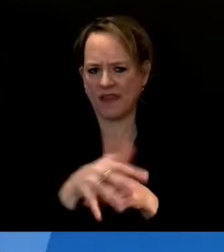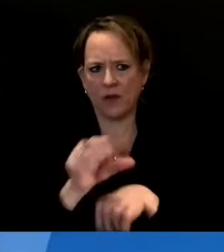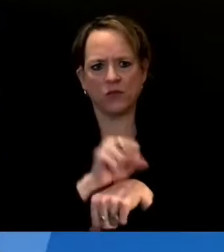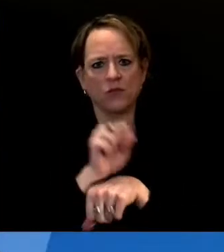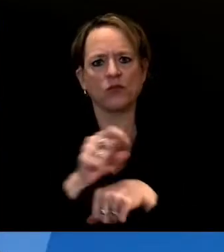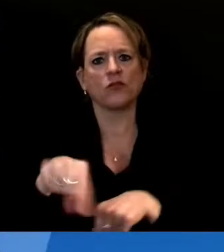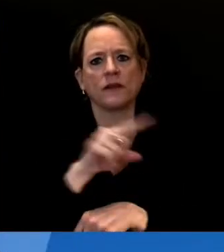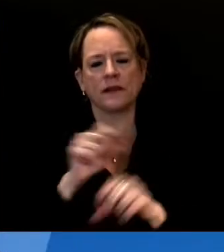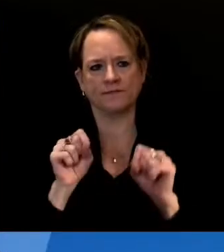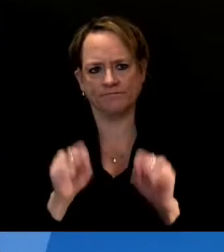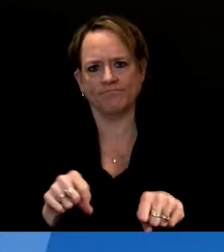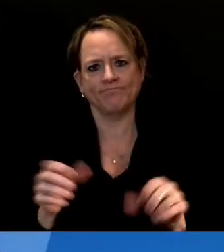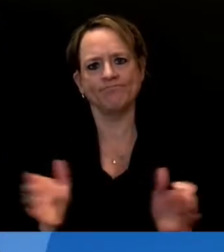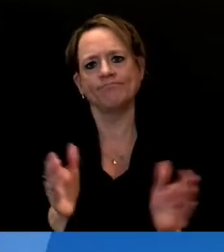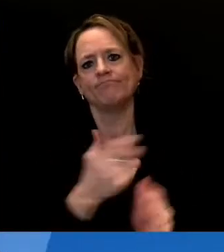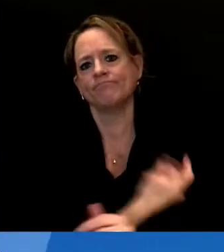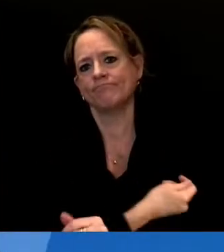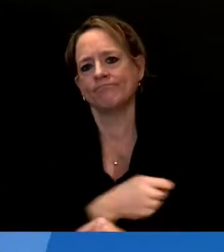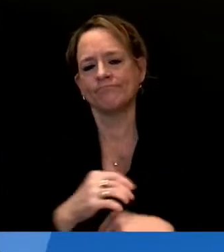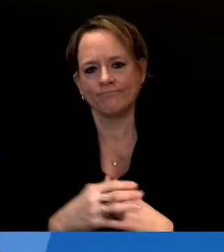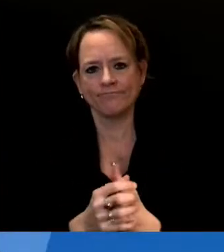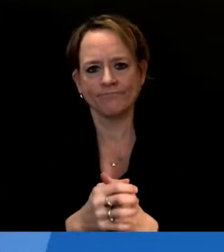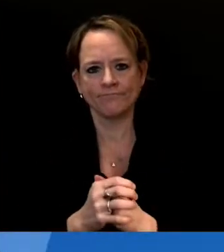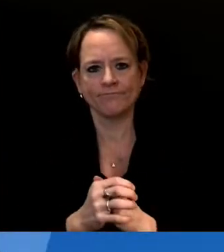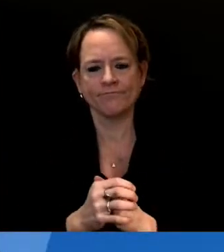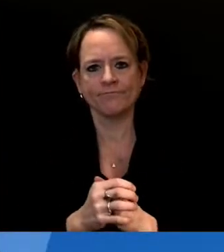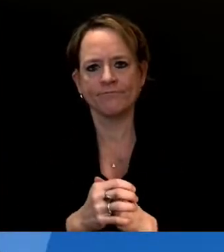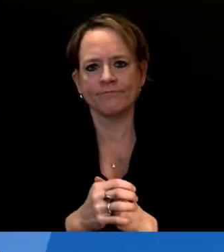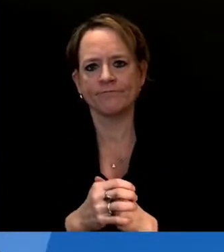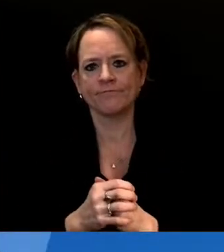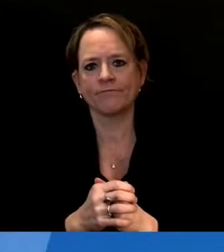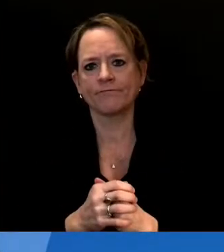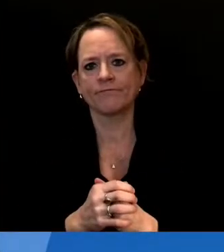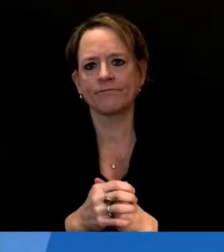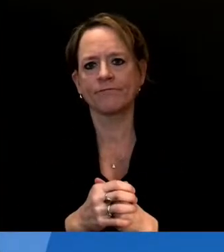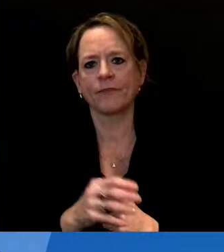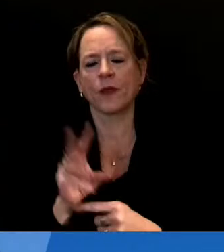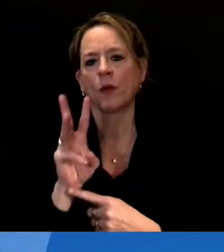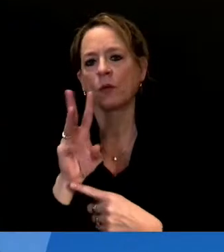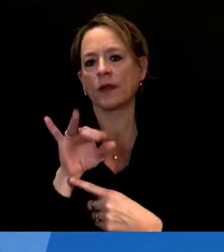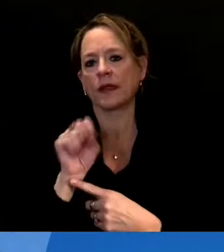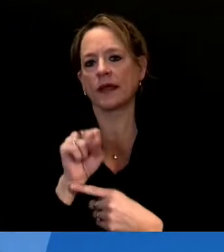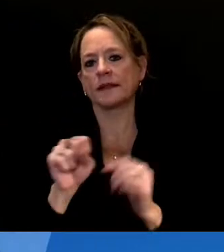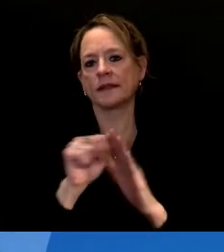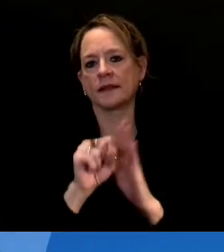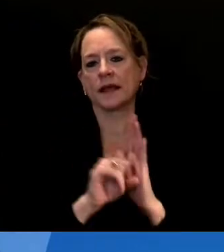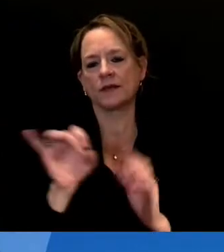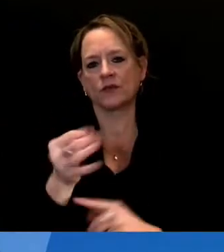Thank you. Our next question belongs to David Wahlberg from the Wisconsin State Journal. David?